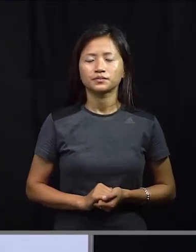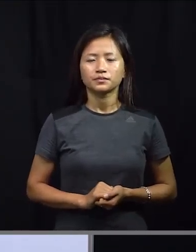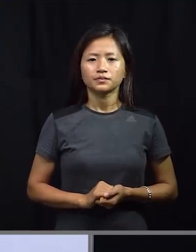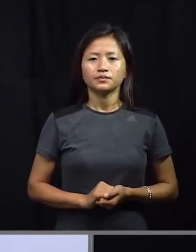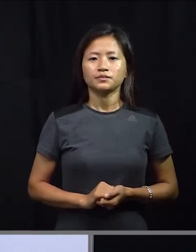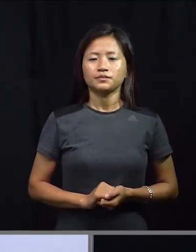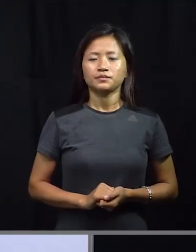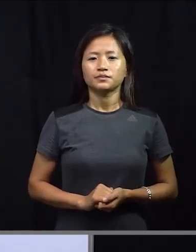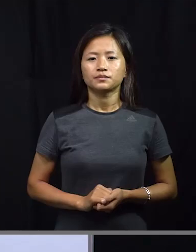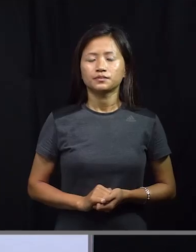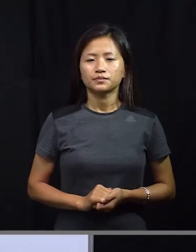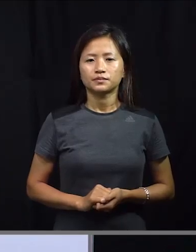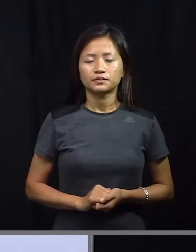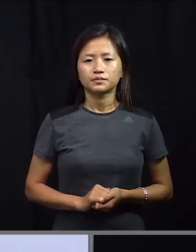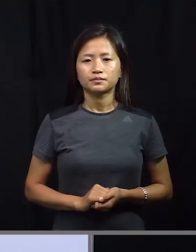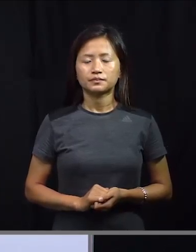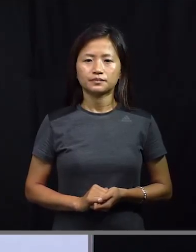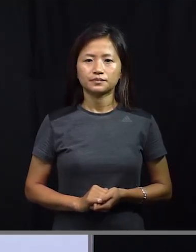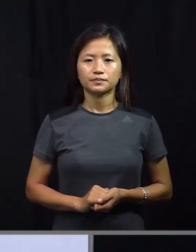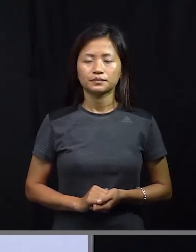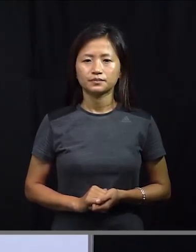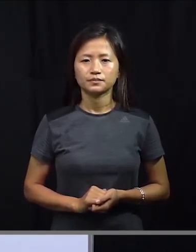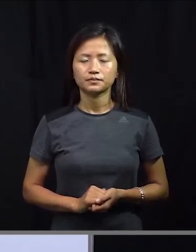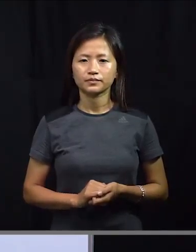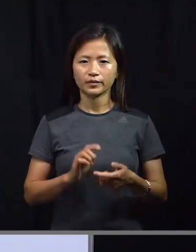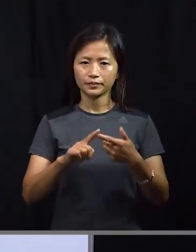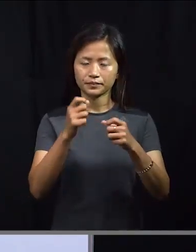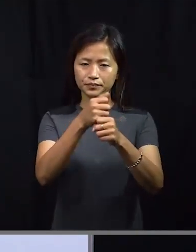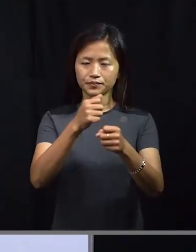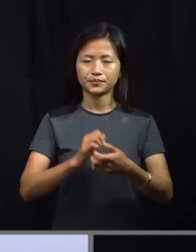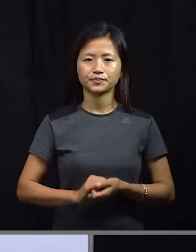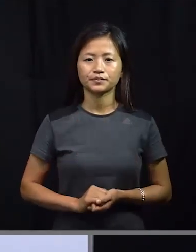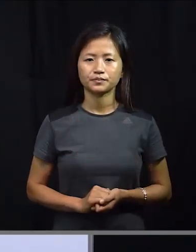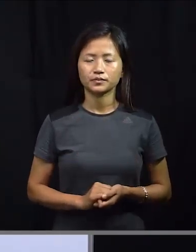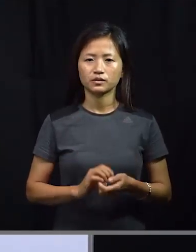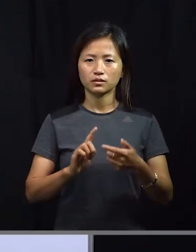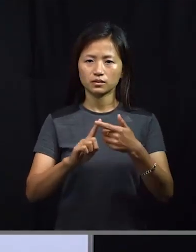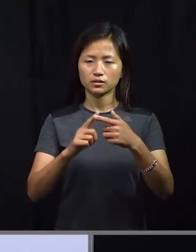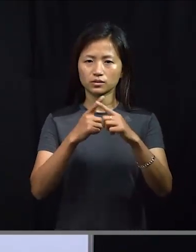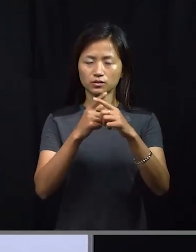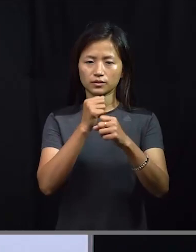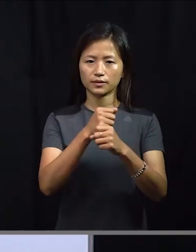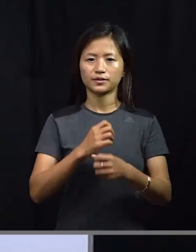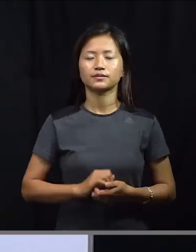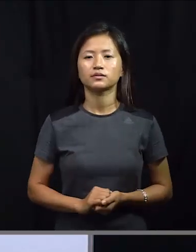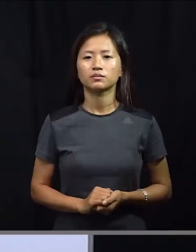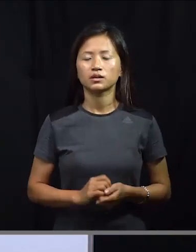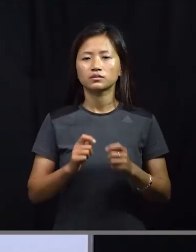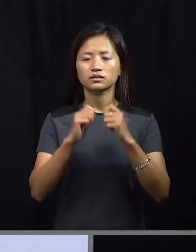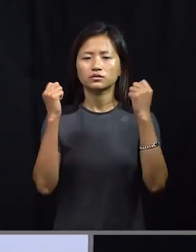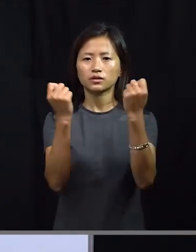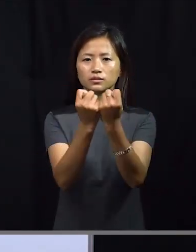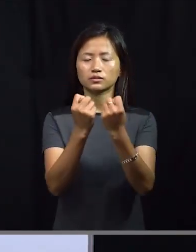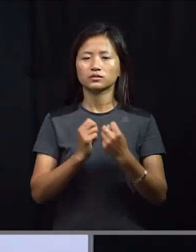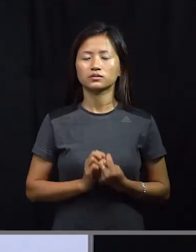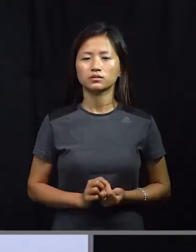the group. No. For example, if we have exogamy, among the tribals. Now what happens